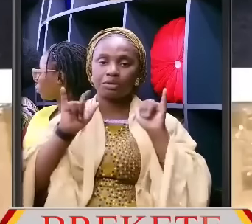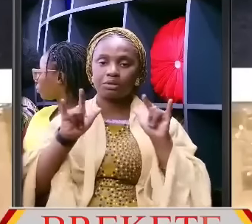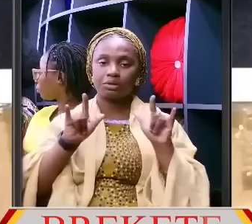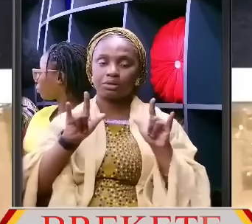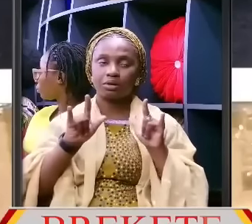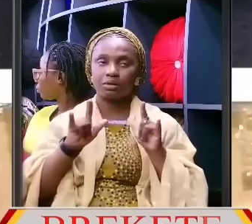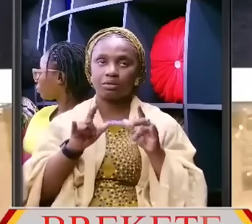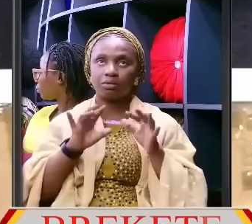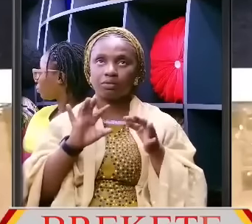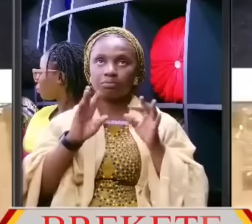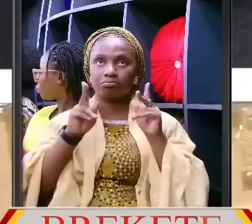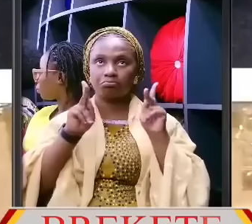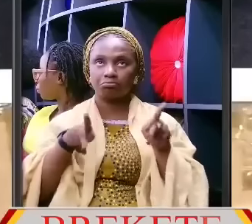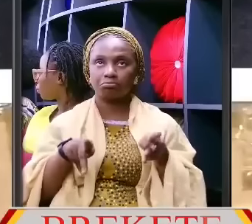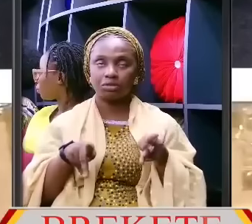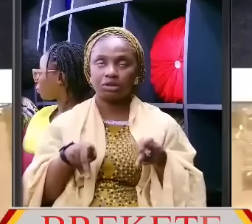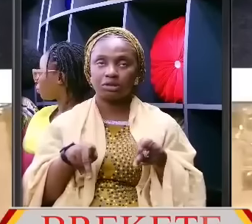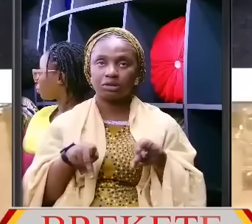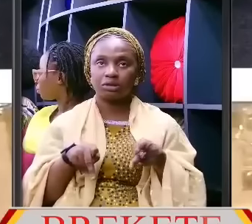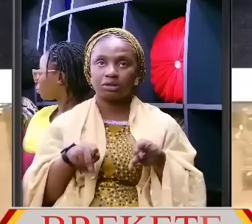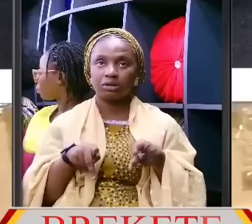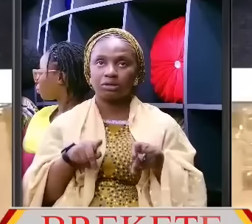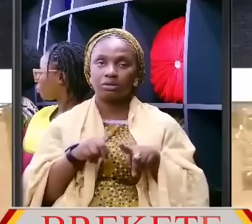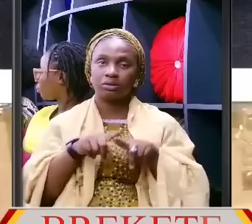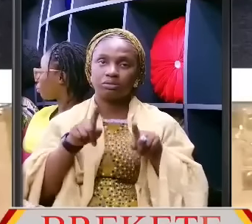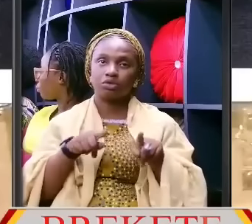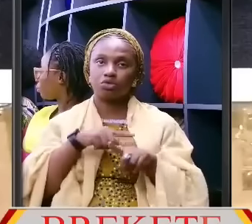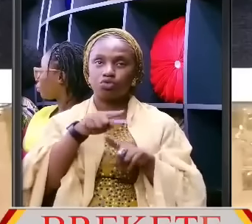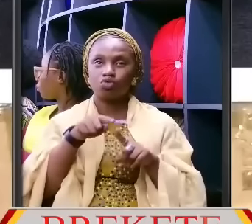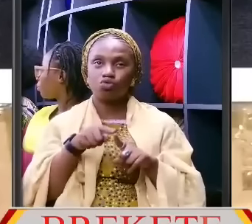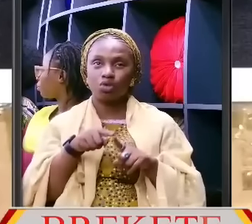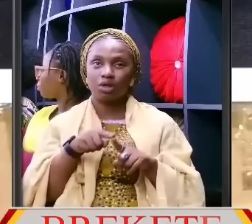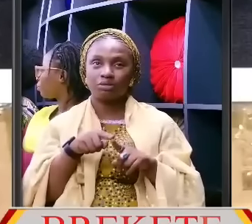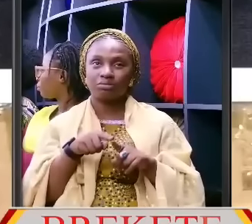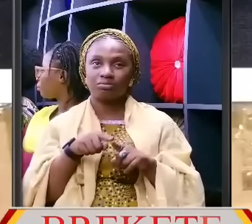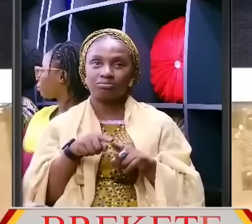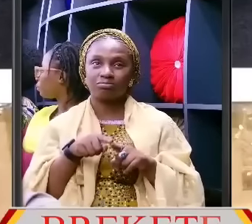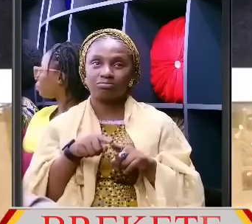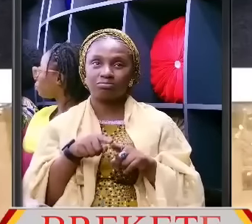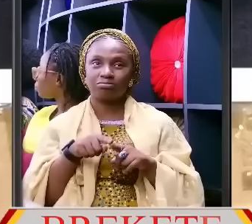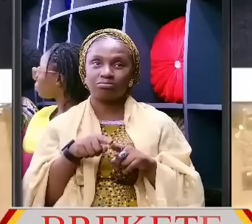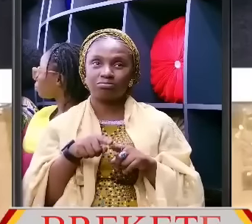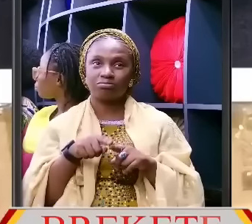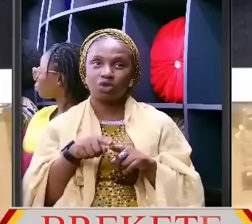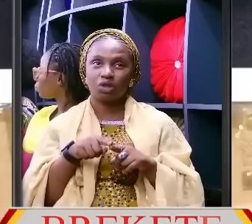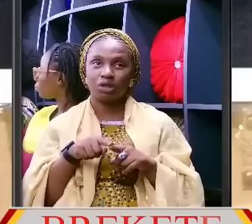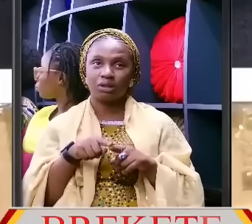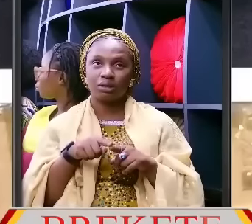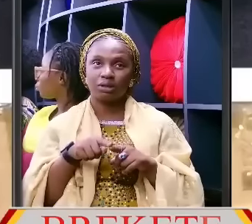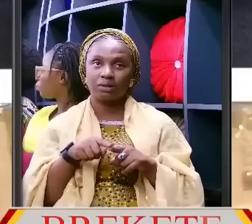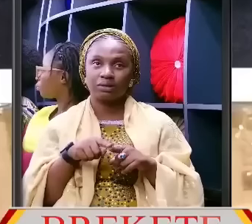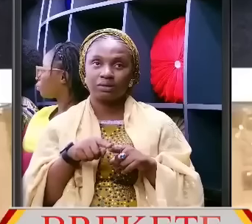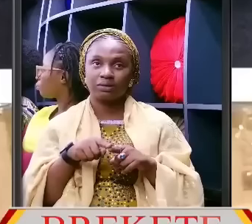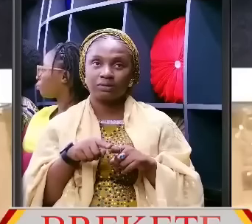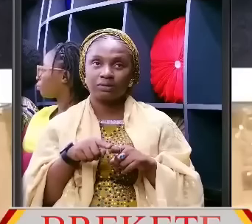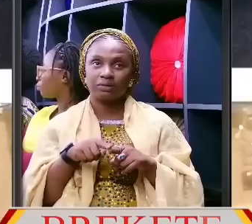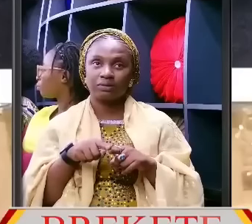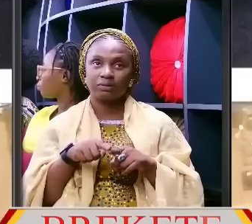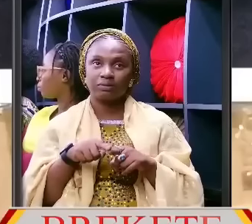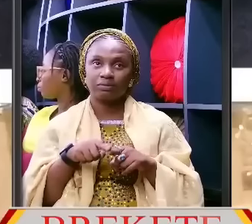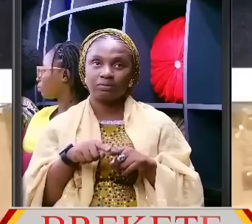But when dialogue never happen for problem, ego, me,